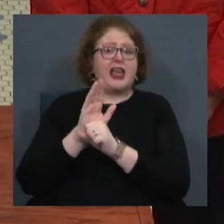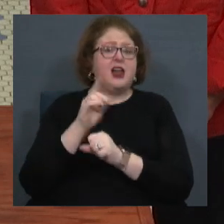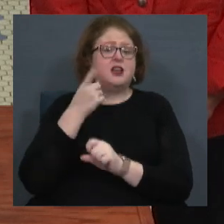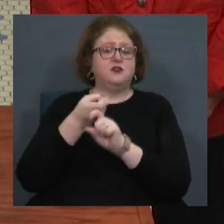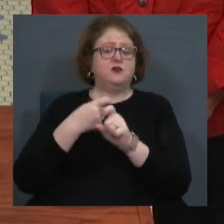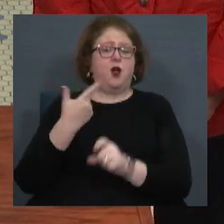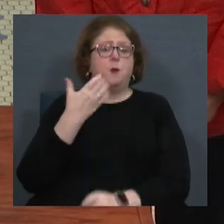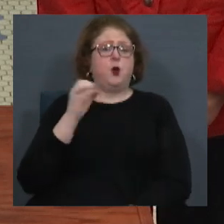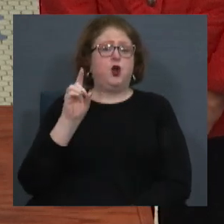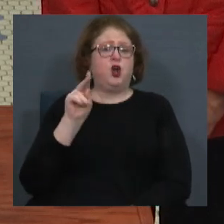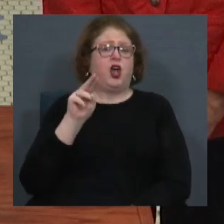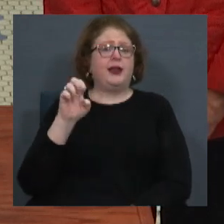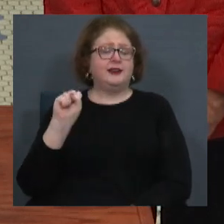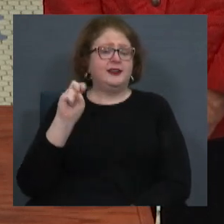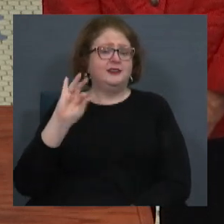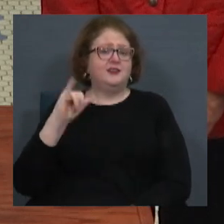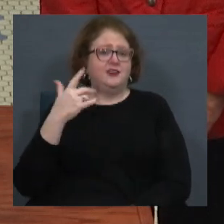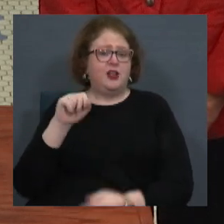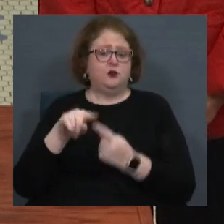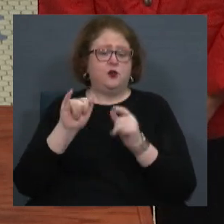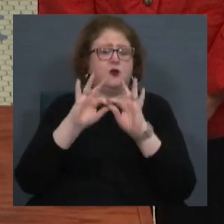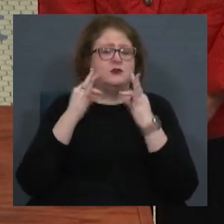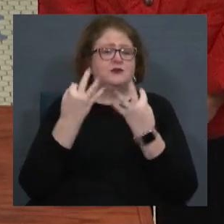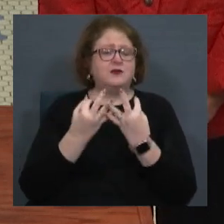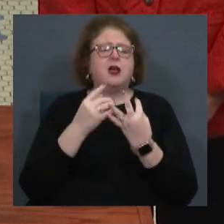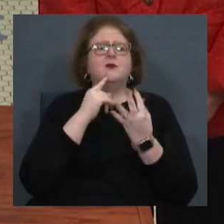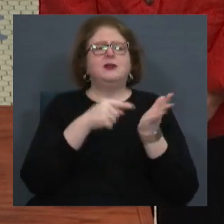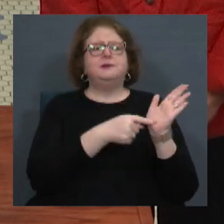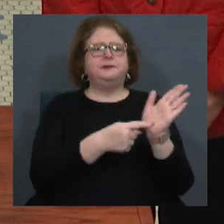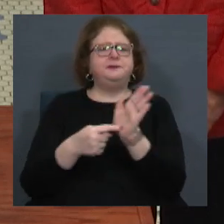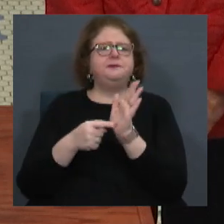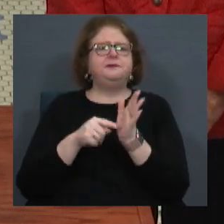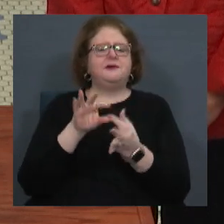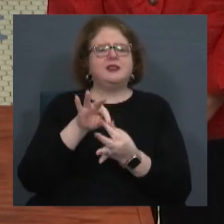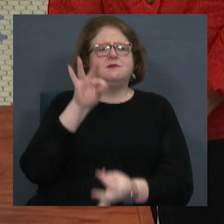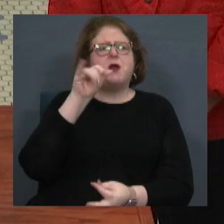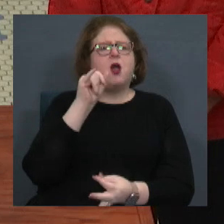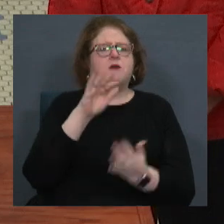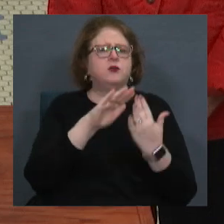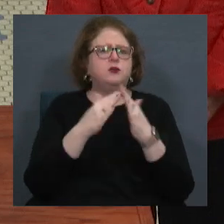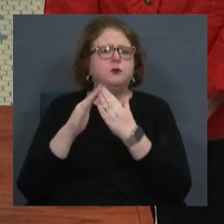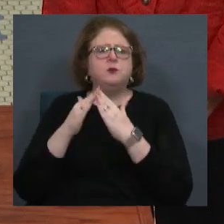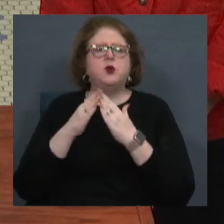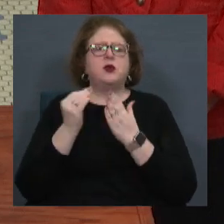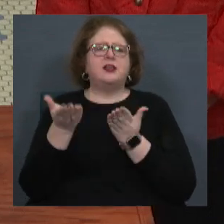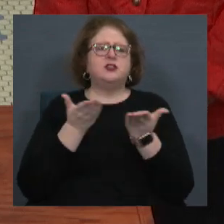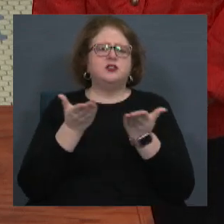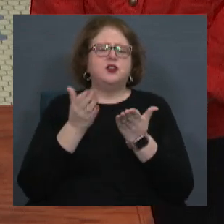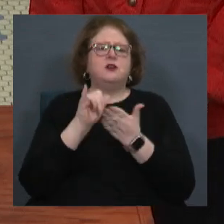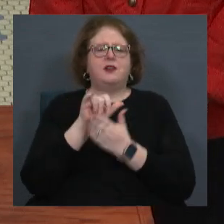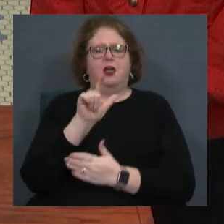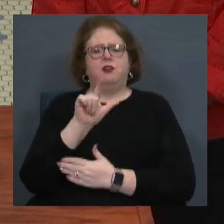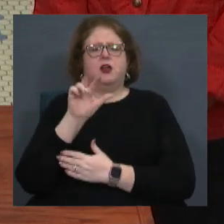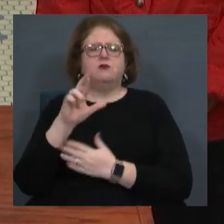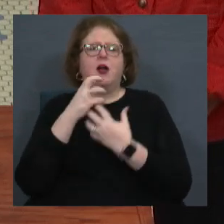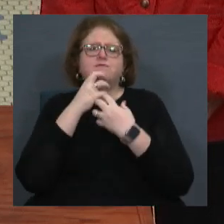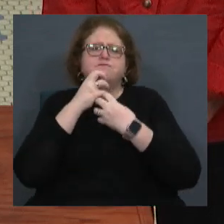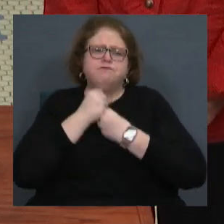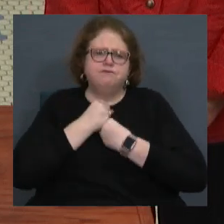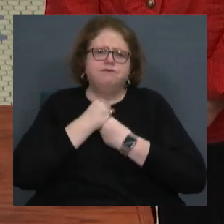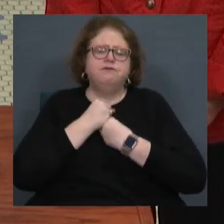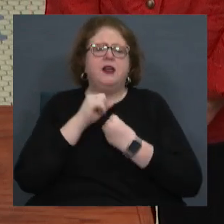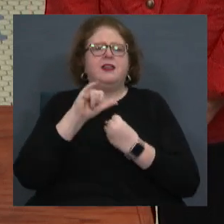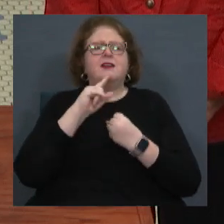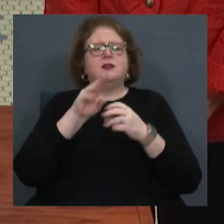these families exemplify the spirit of community and service that we hold dear in Little Rock, offering a vital resource that